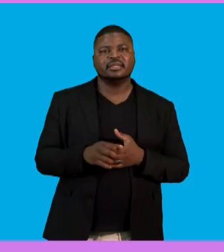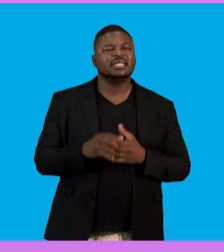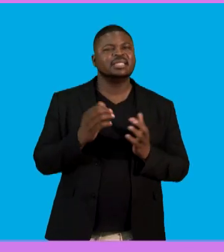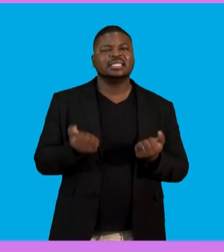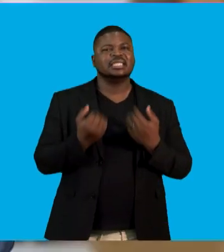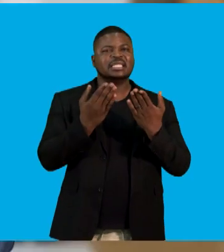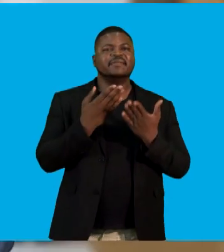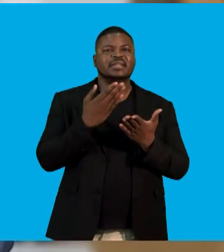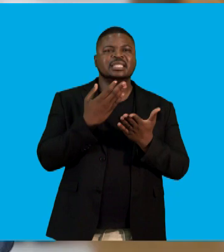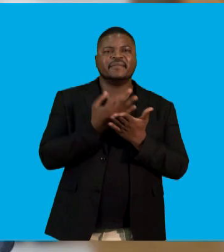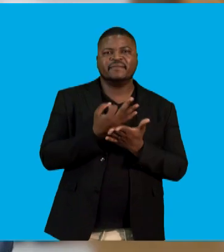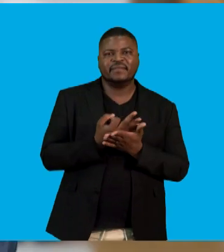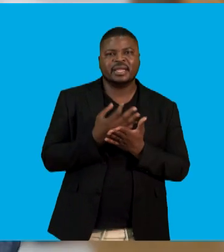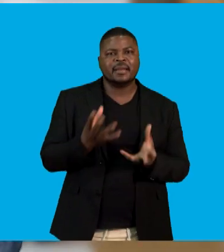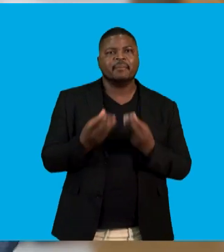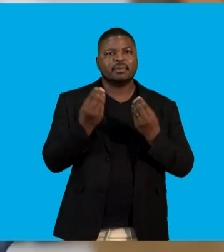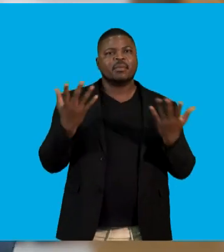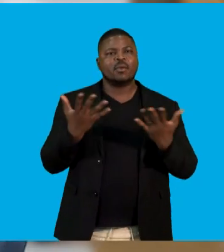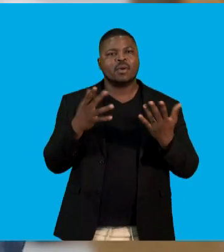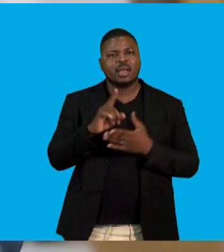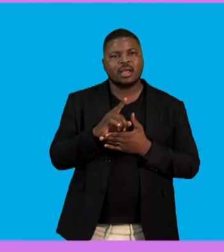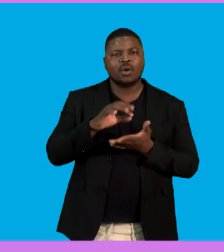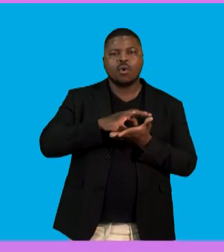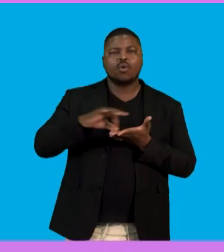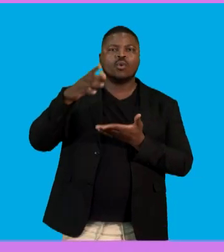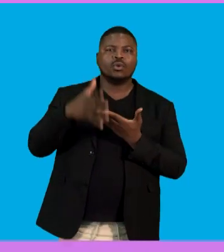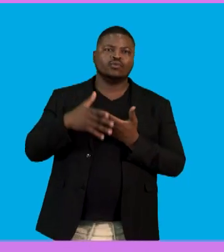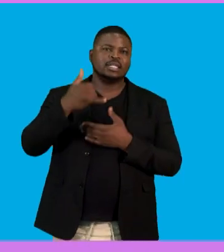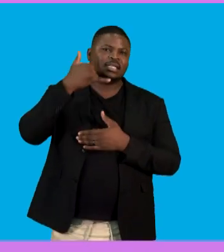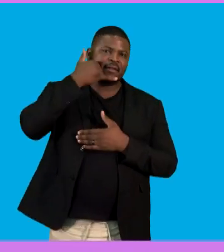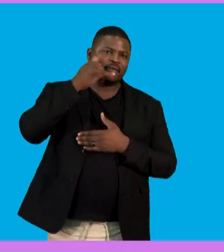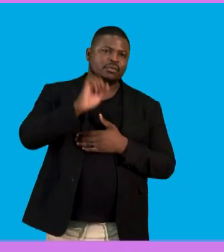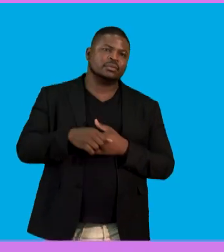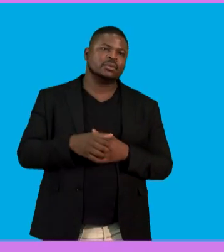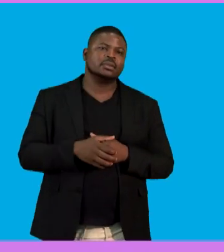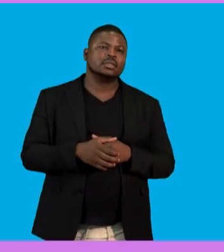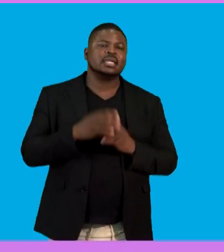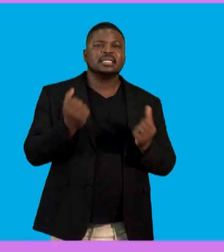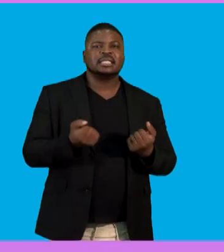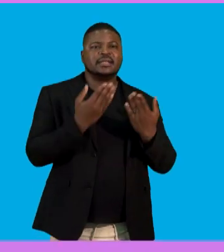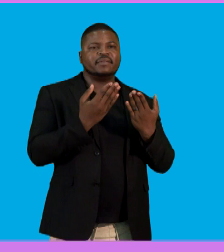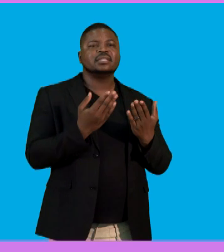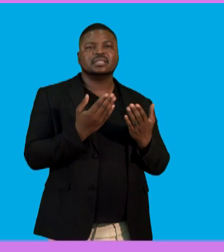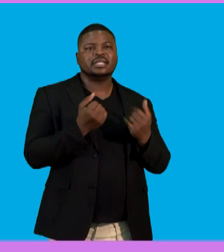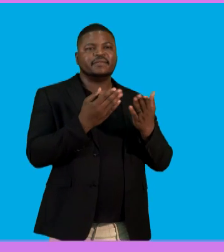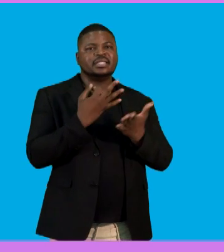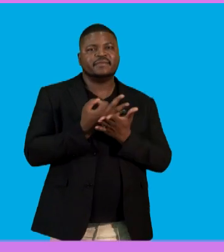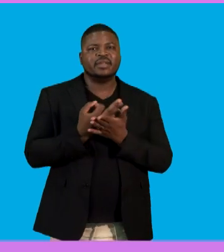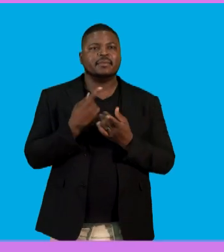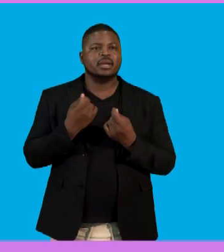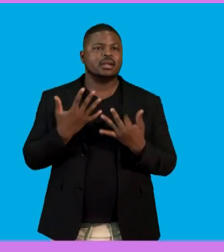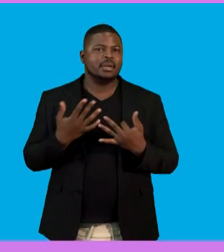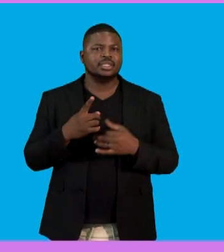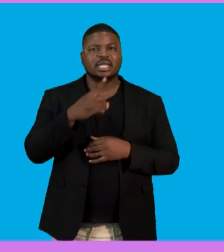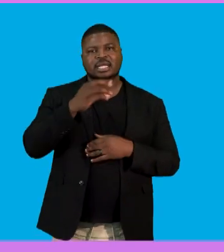fee? Where do we find the service fee? We only find it on a contract cell phone. So that service fee is what? Is